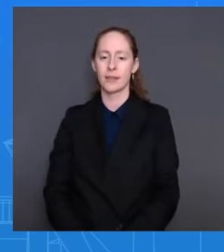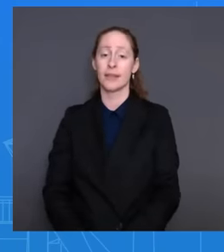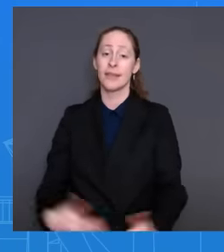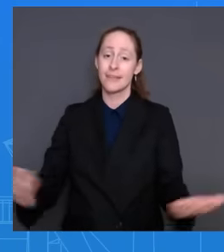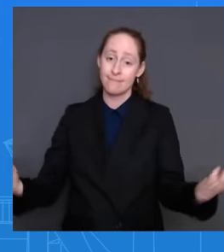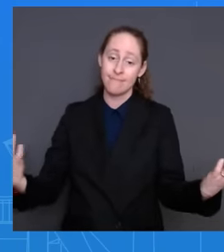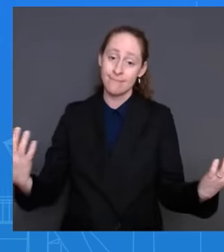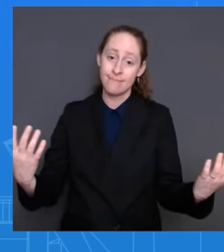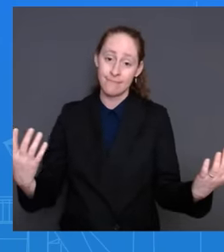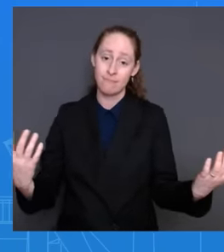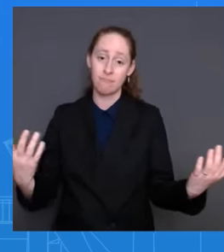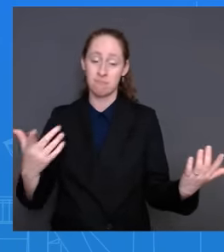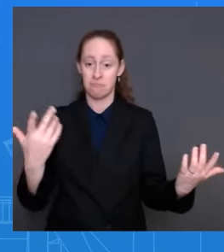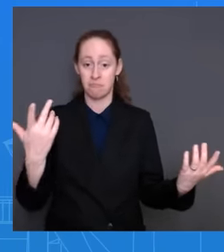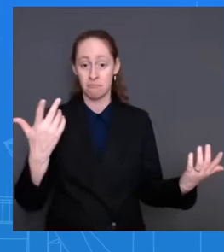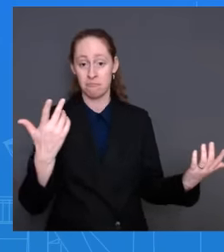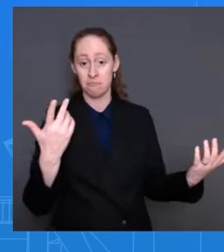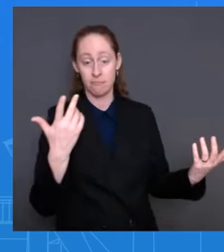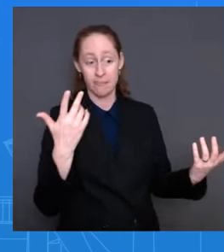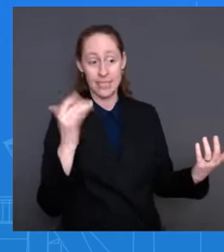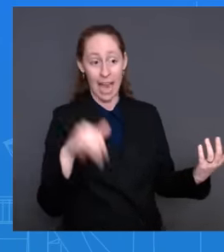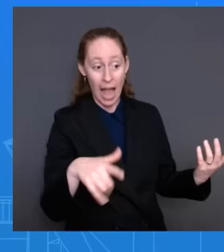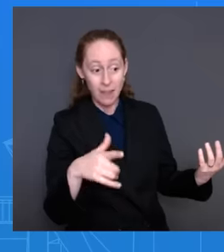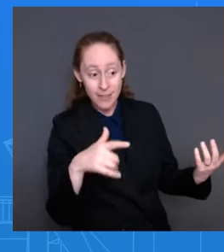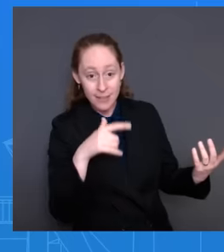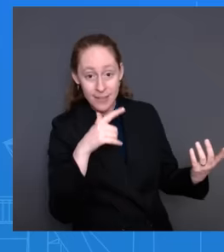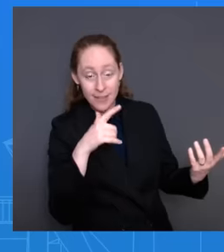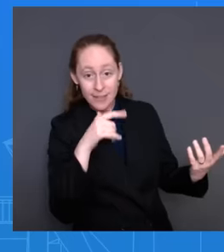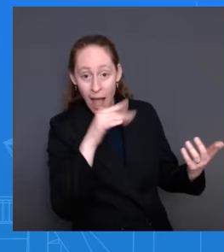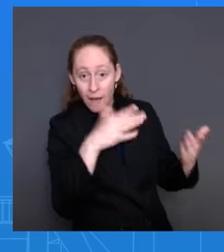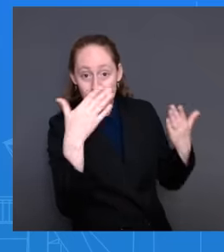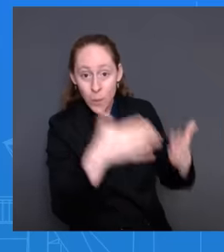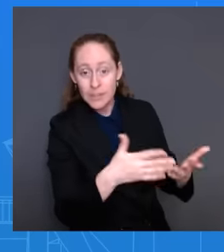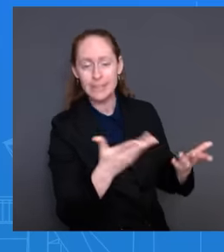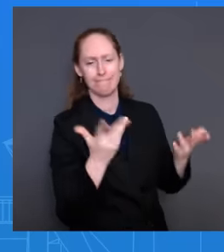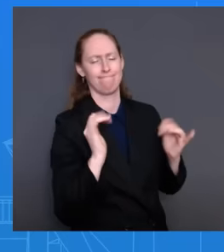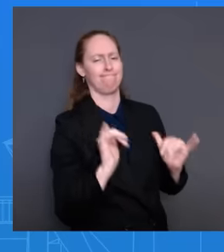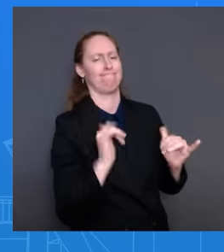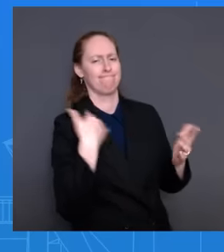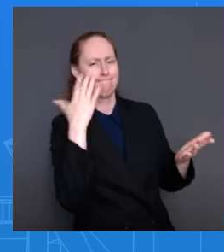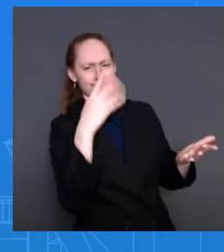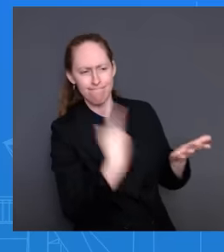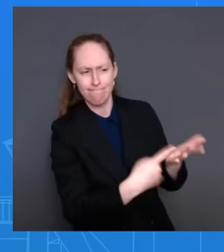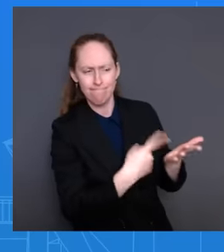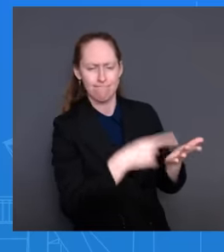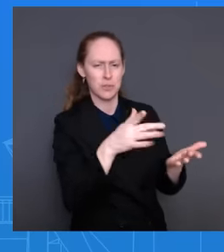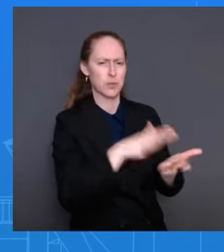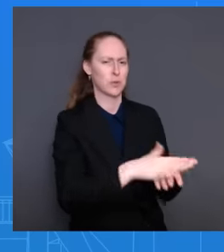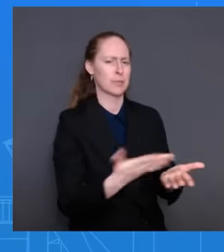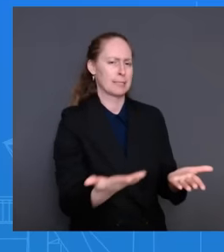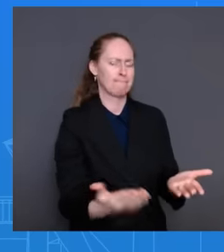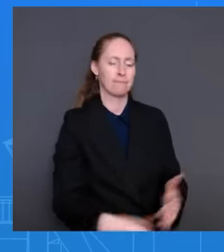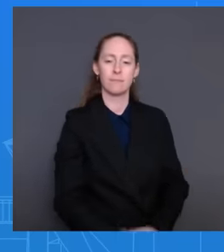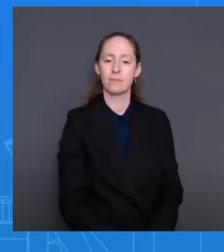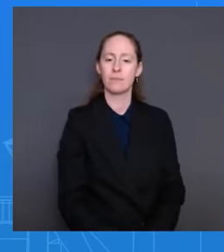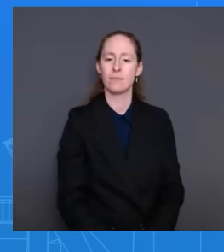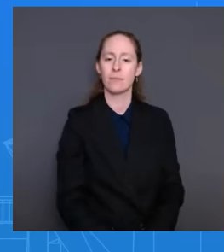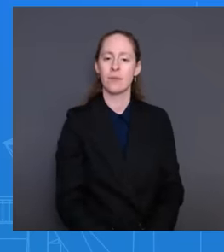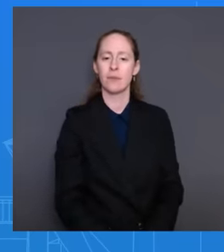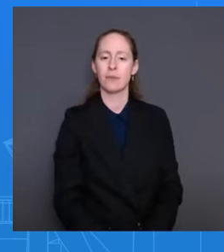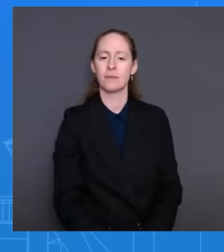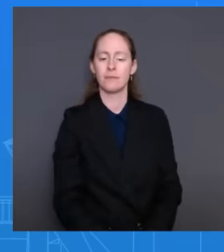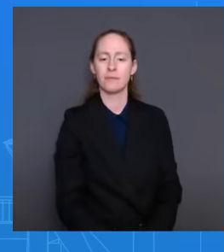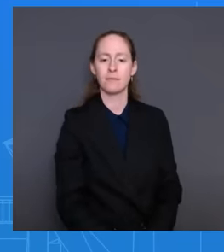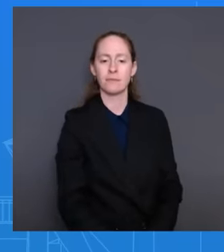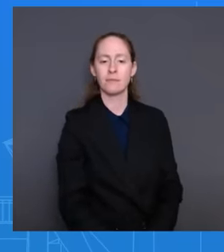And when it comes to schools, and I don't know what he said specifically about schools. I know there's been a conversation about hardening schools. That is not something